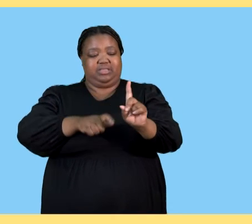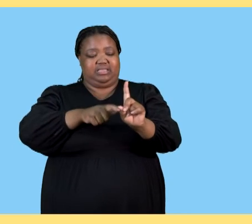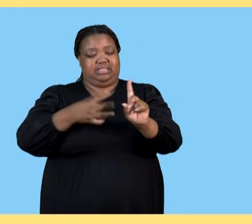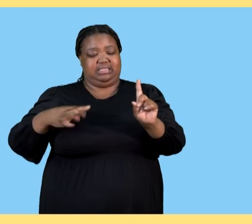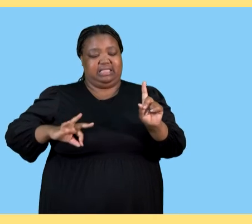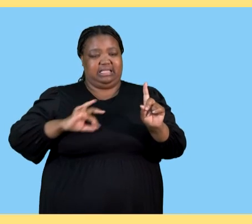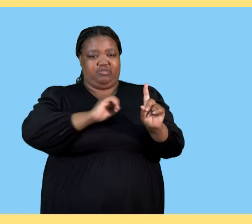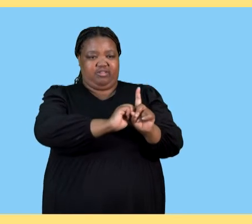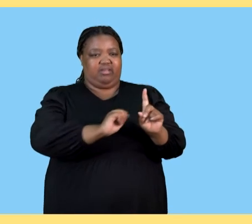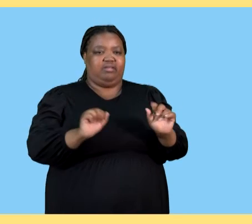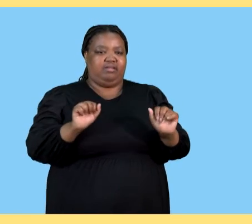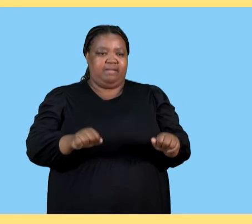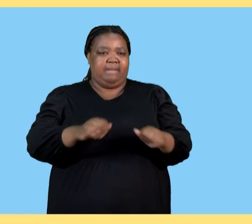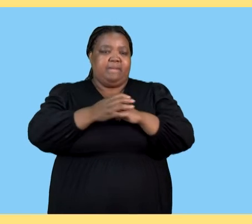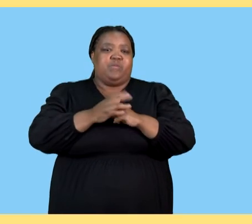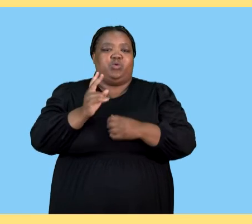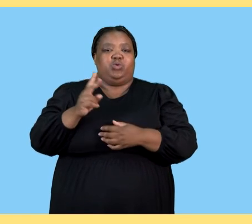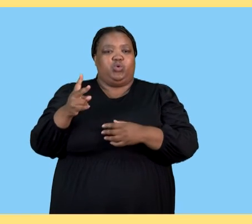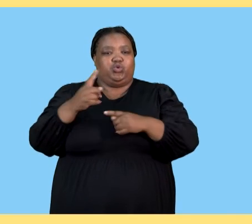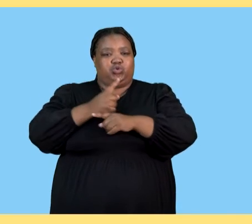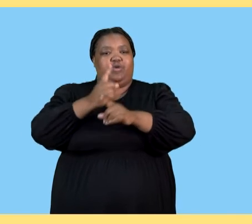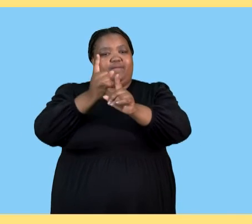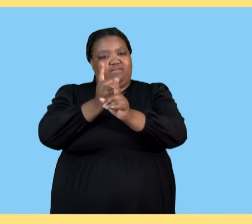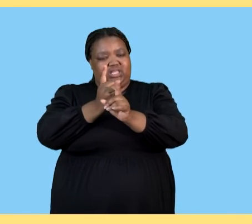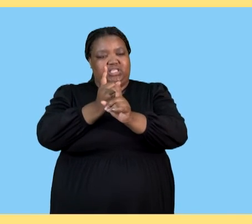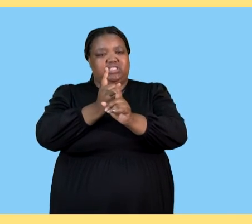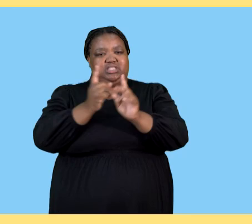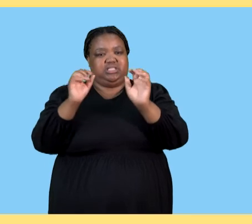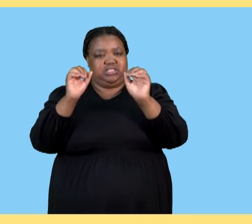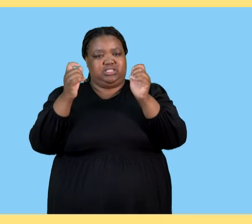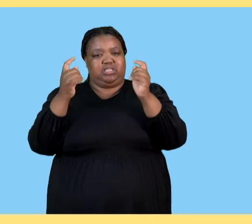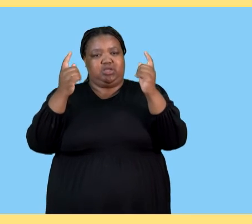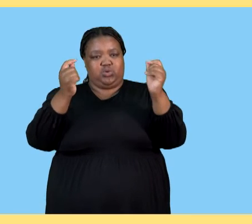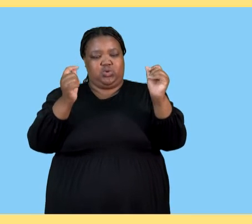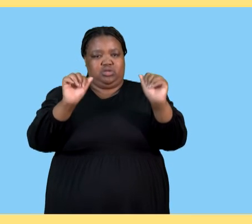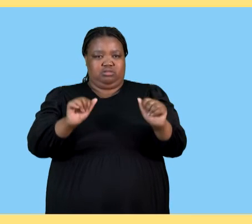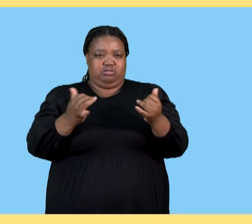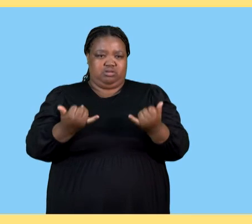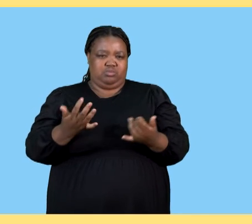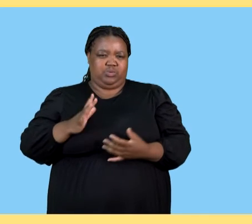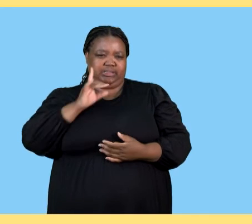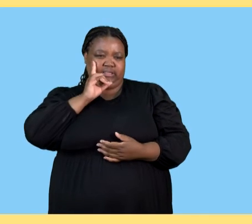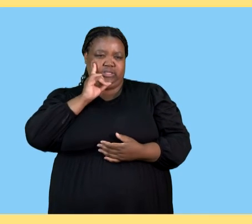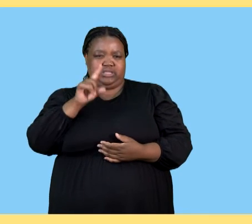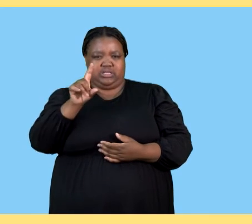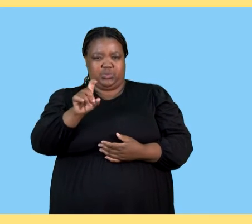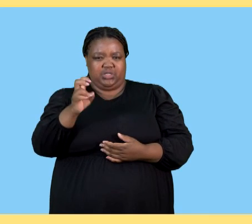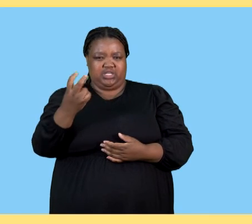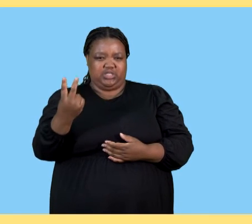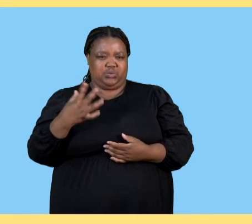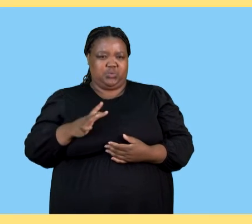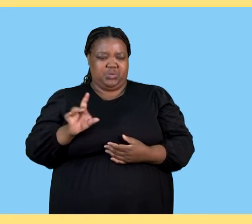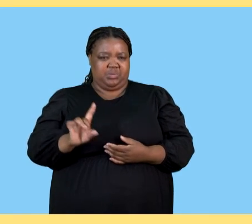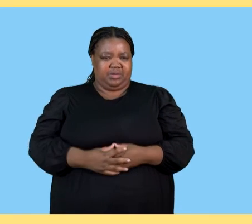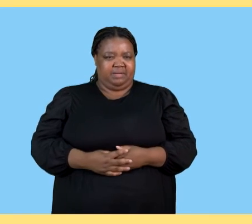of the salesperson. That also is the fixed cost. Let's go and see what